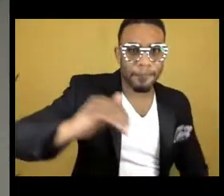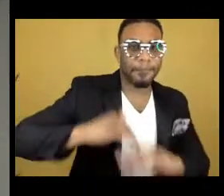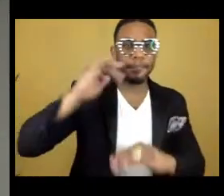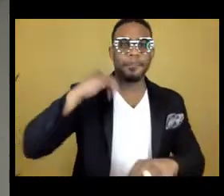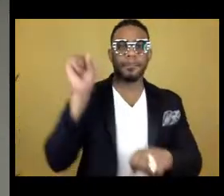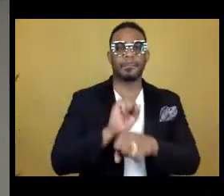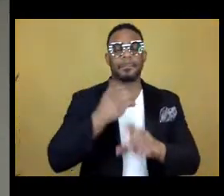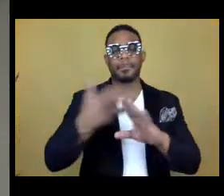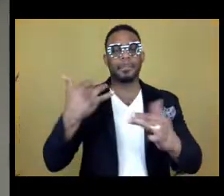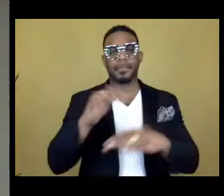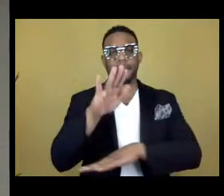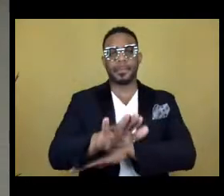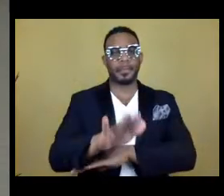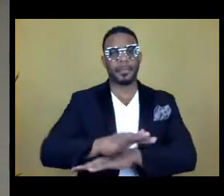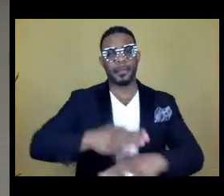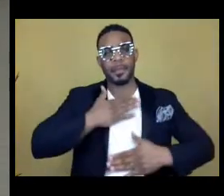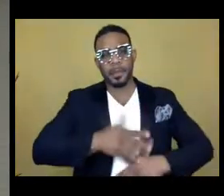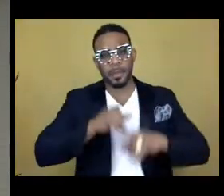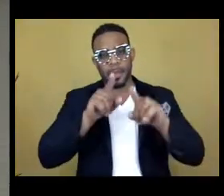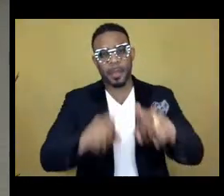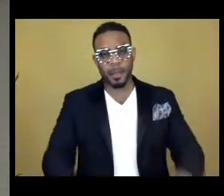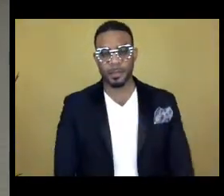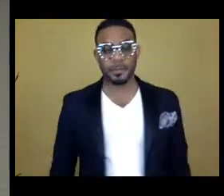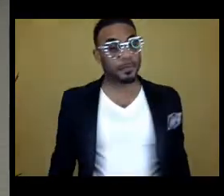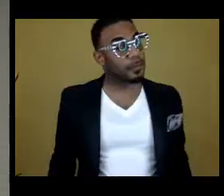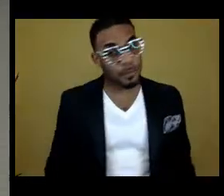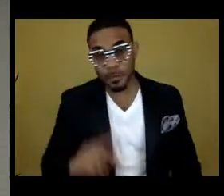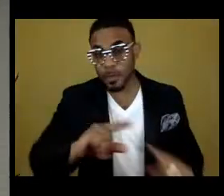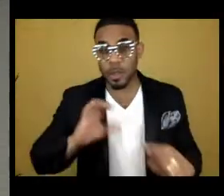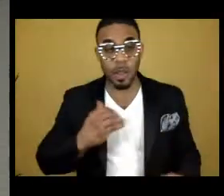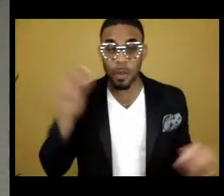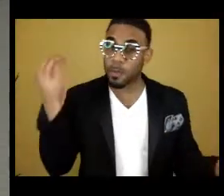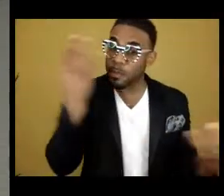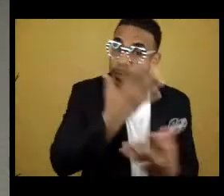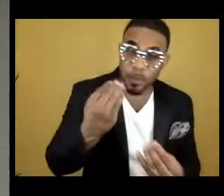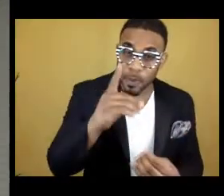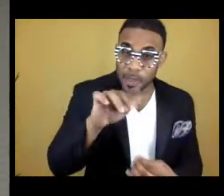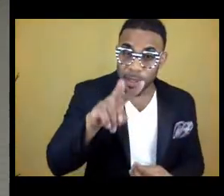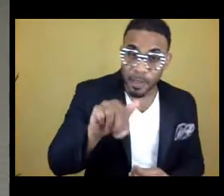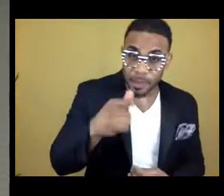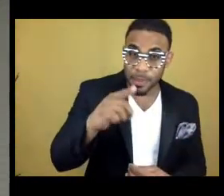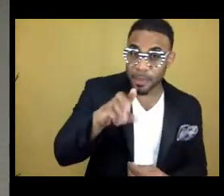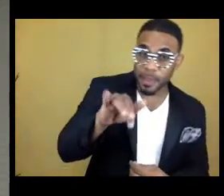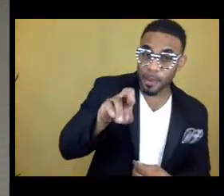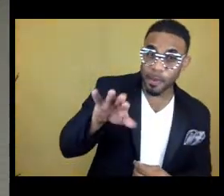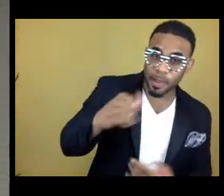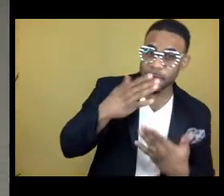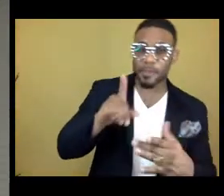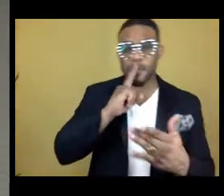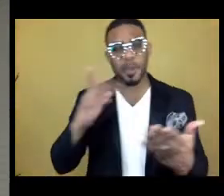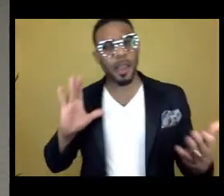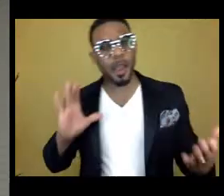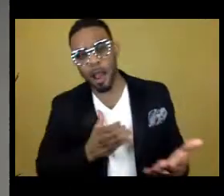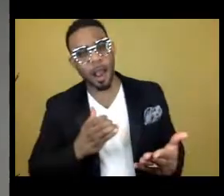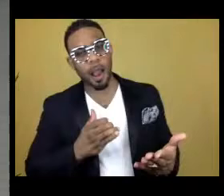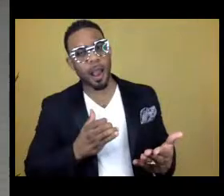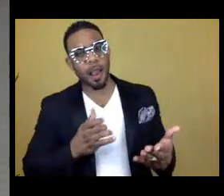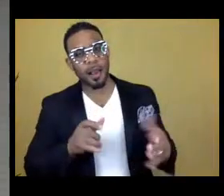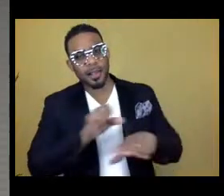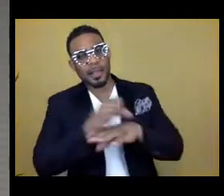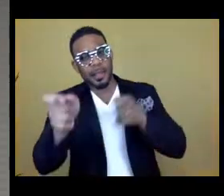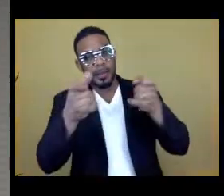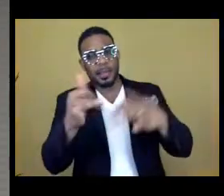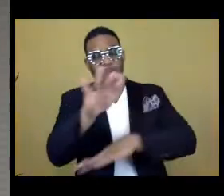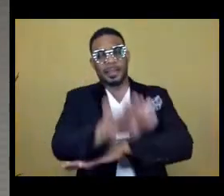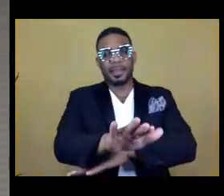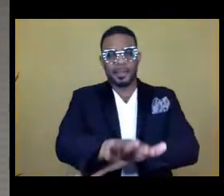work this evening, and I appreciate you. And to our beautiful diva, Gabby Rice, thank you for being our stage manager this